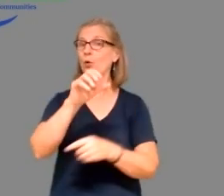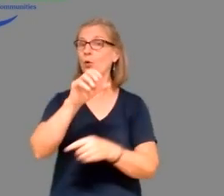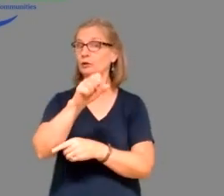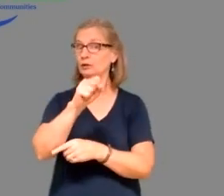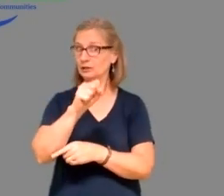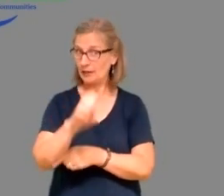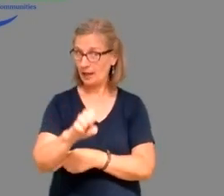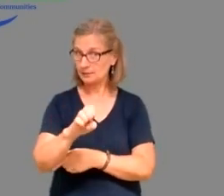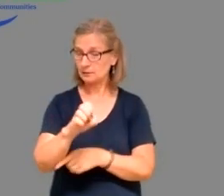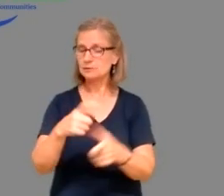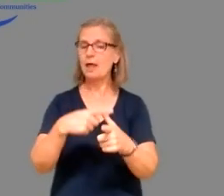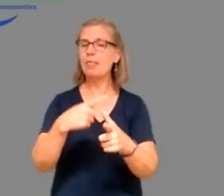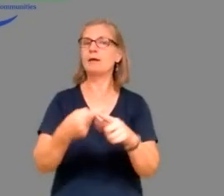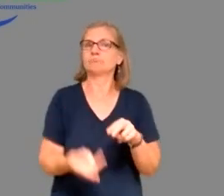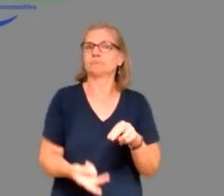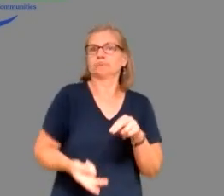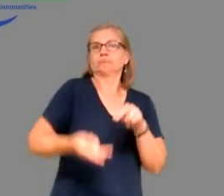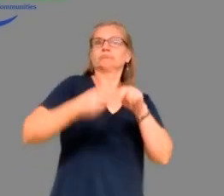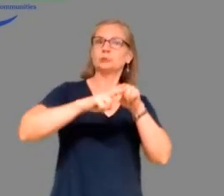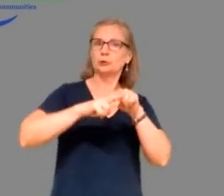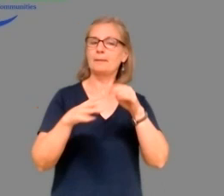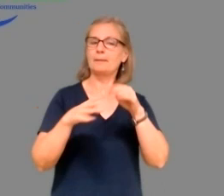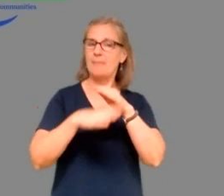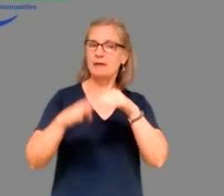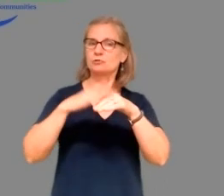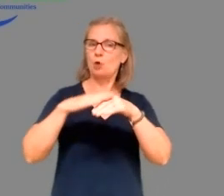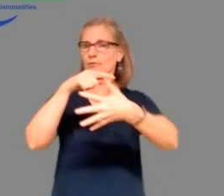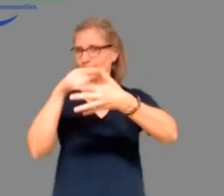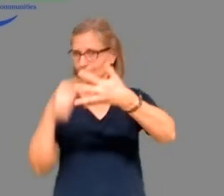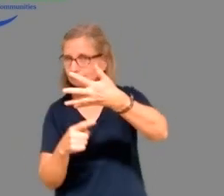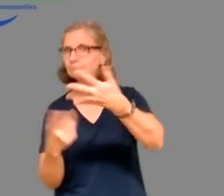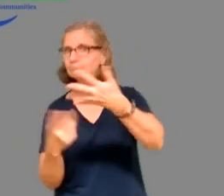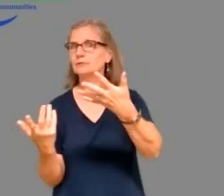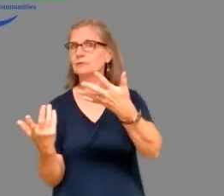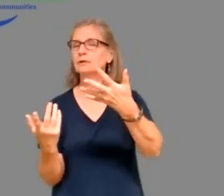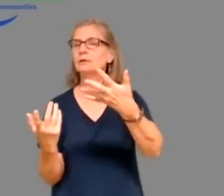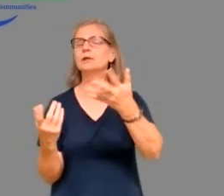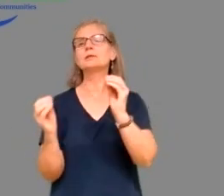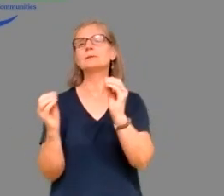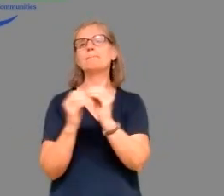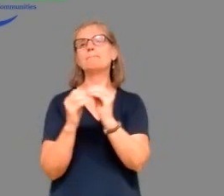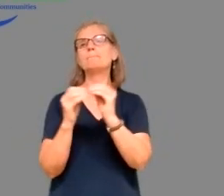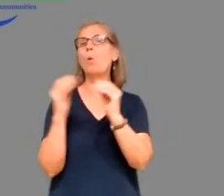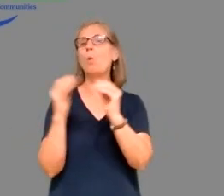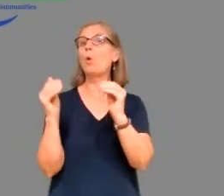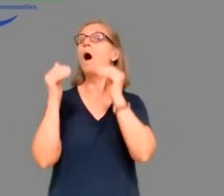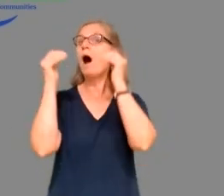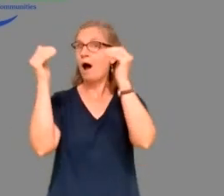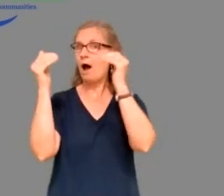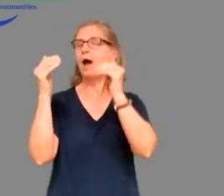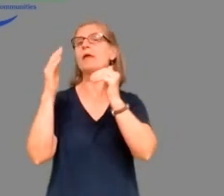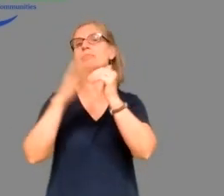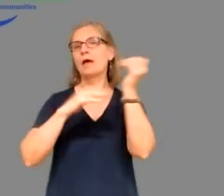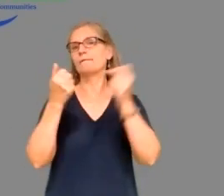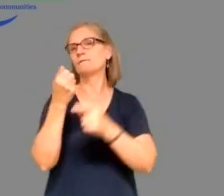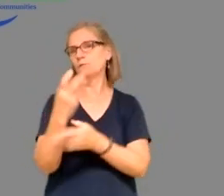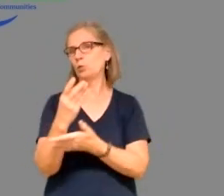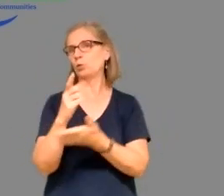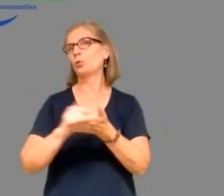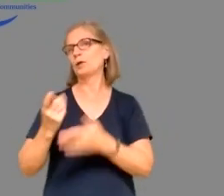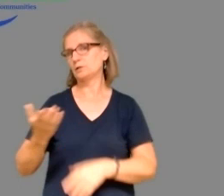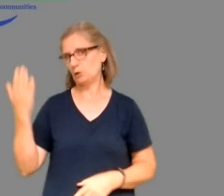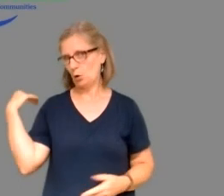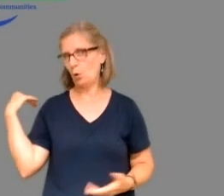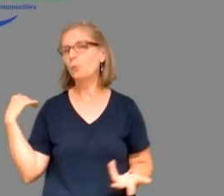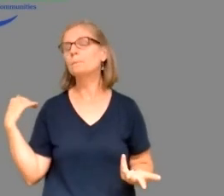based on all these factors is certainly a lot higher than it was a couple of weeks ago, for sure. So that's